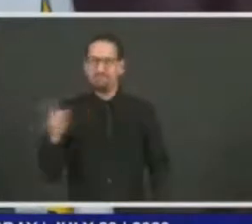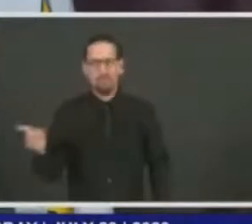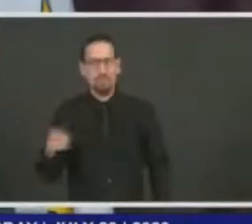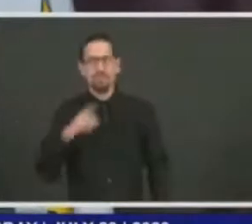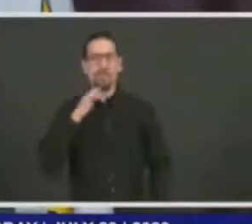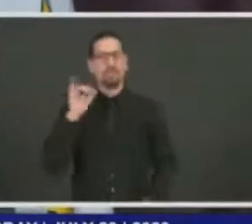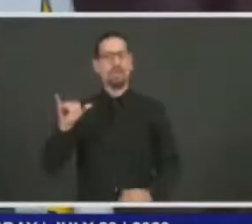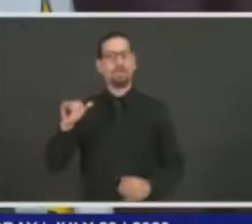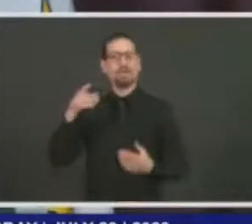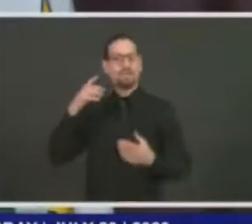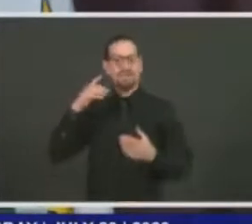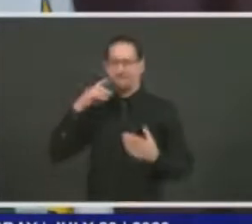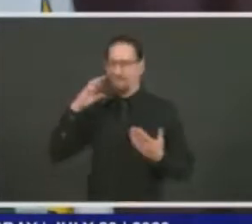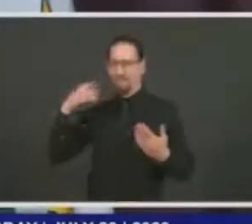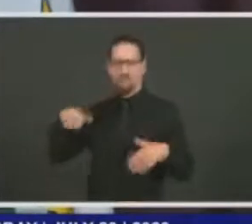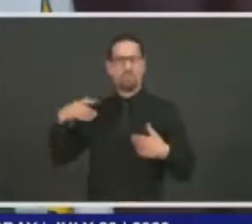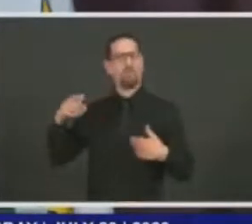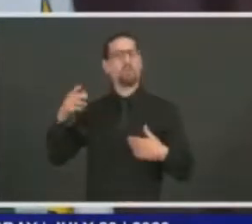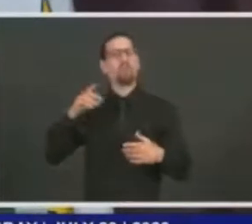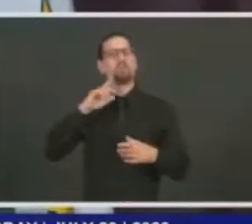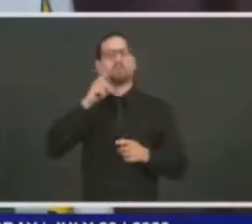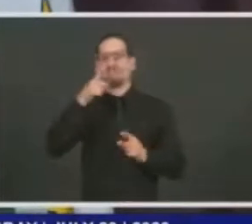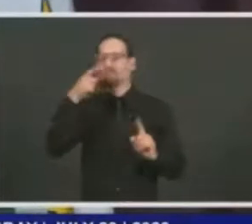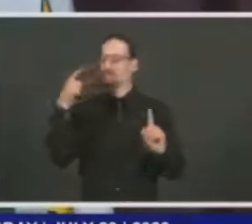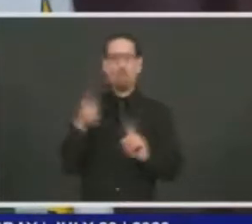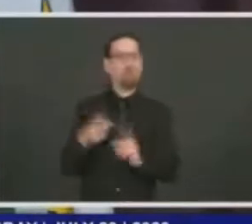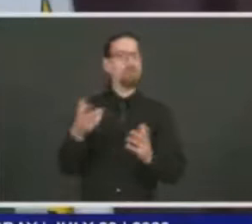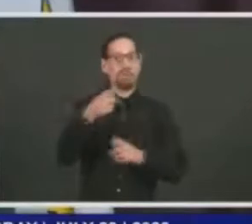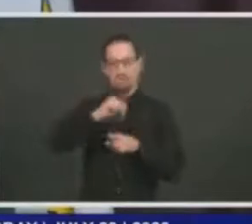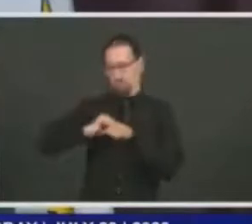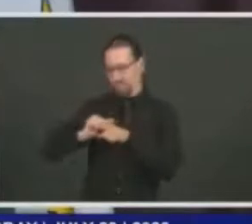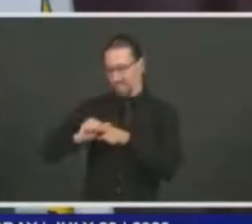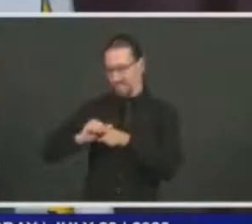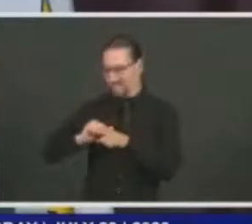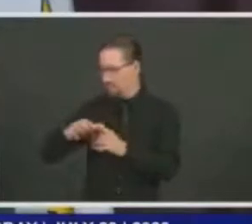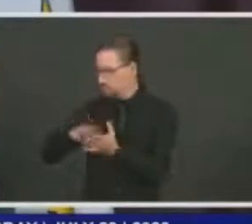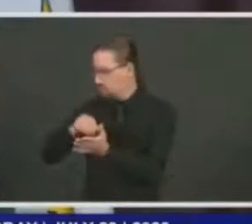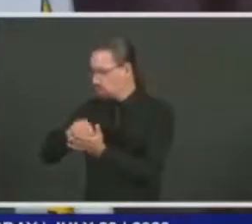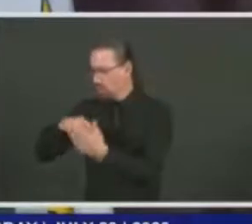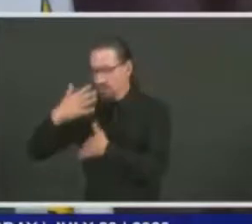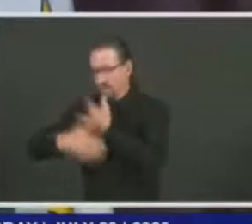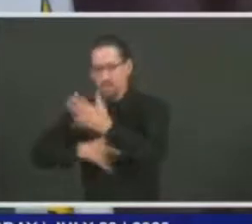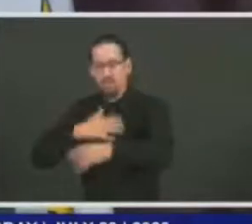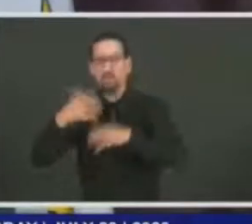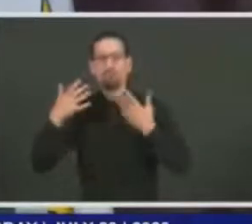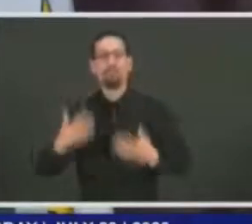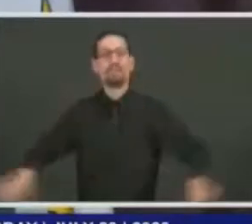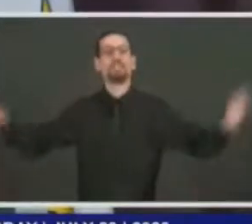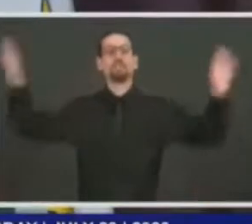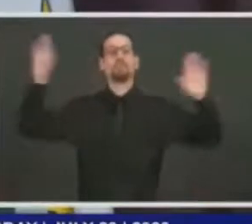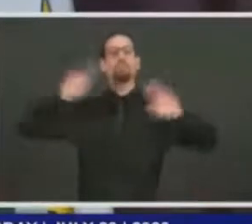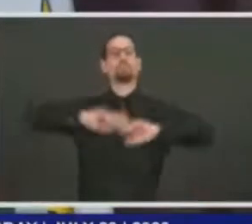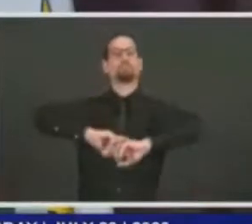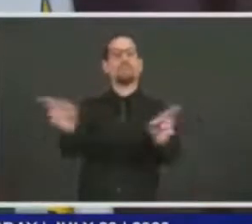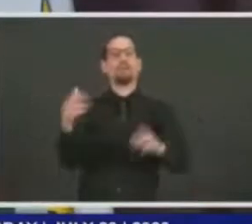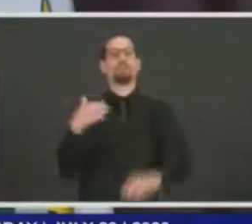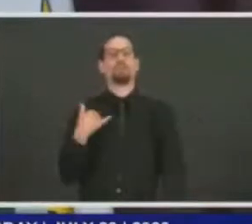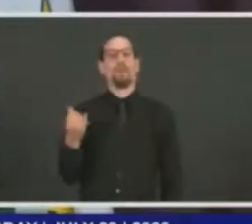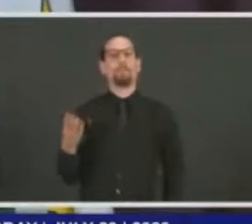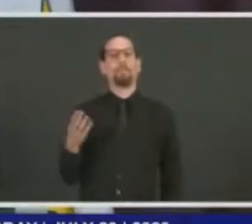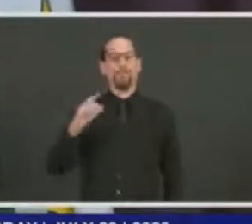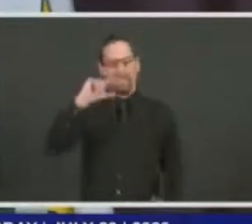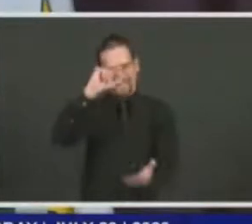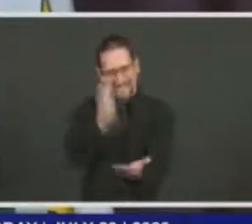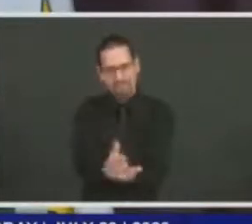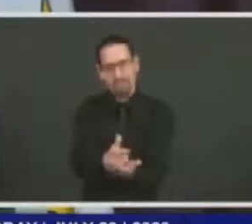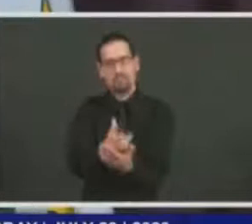tunnel. We are going to rebuild this economy. We're going to get everyone back to work. We're going to get ourselves back to 3.5%